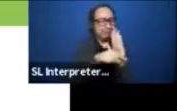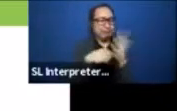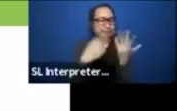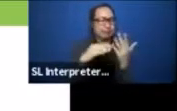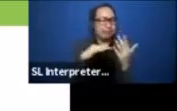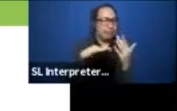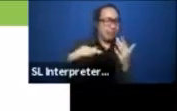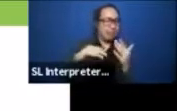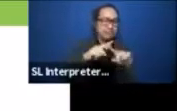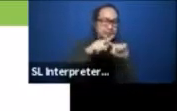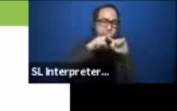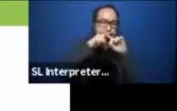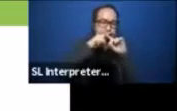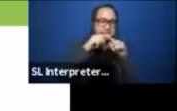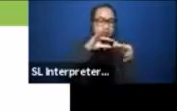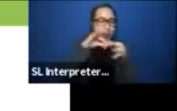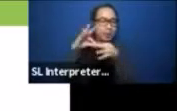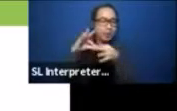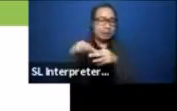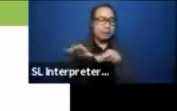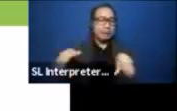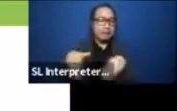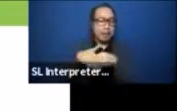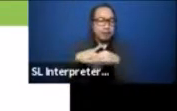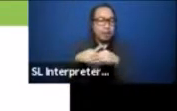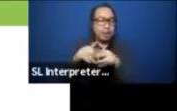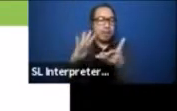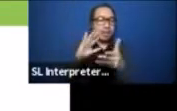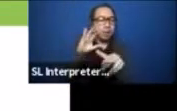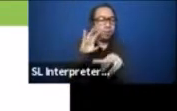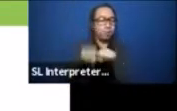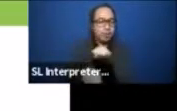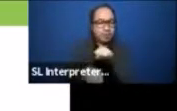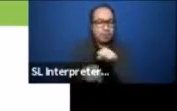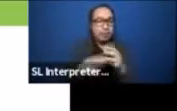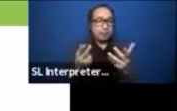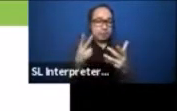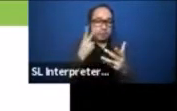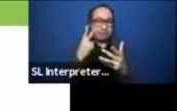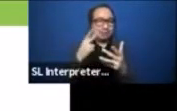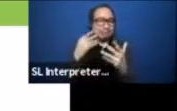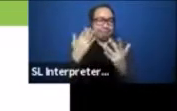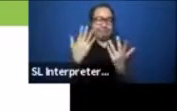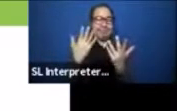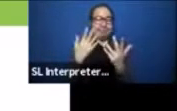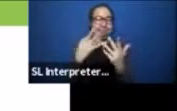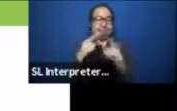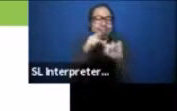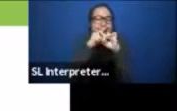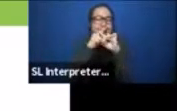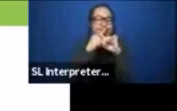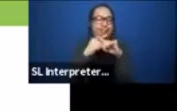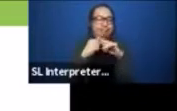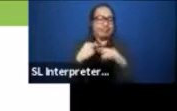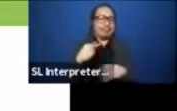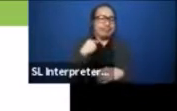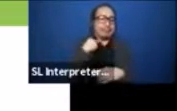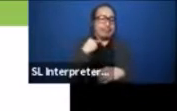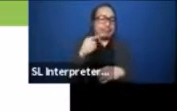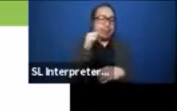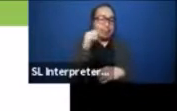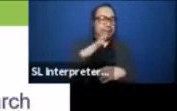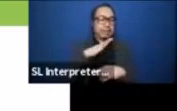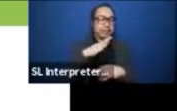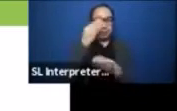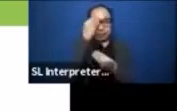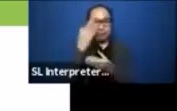discourse and forces women to suffer alone and makes them vulnerable to serious health problems, including STD and HIV.